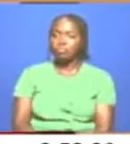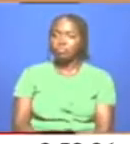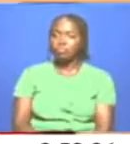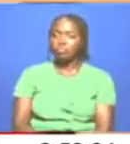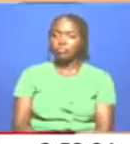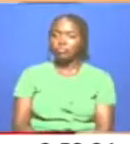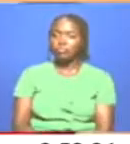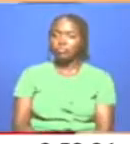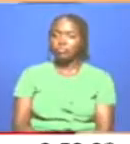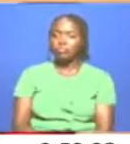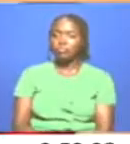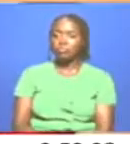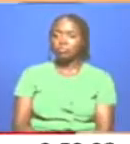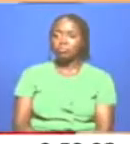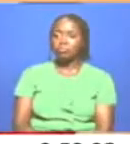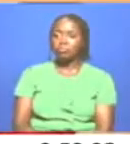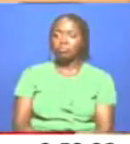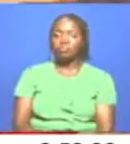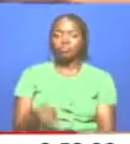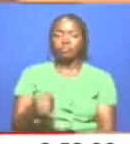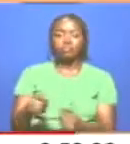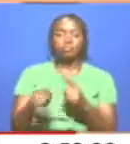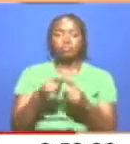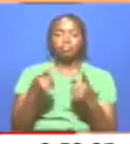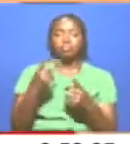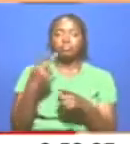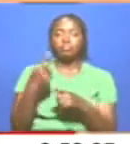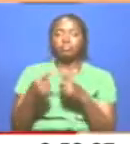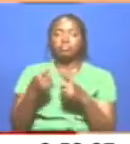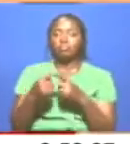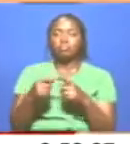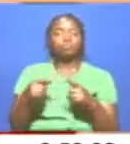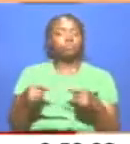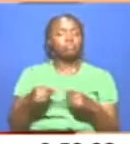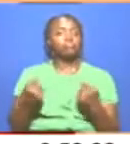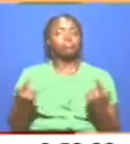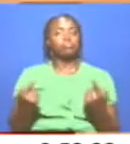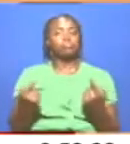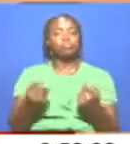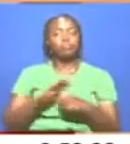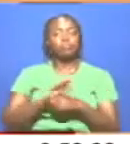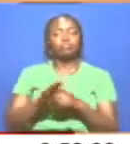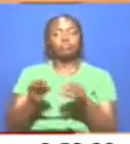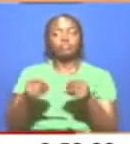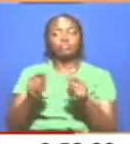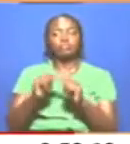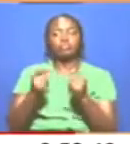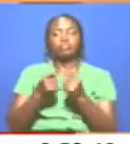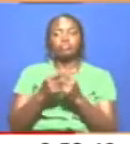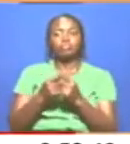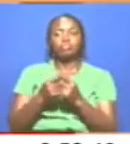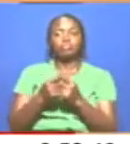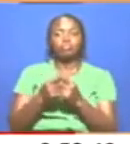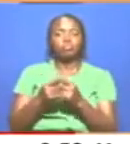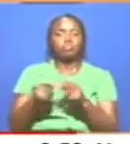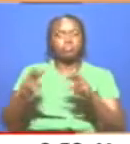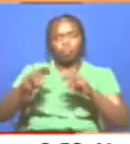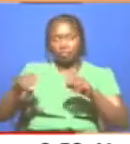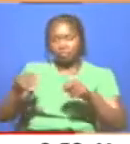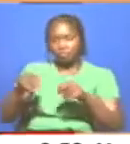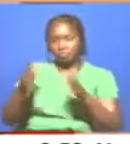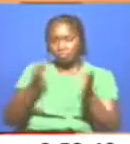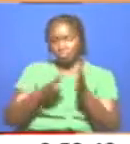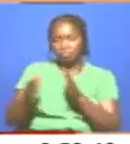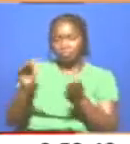Amira, on the other side, are positive that the 2 years break due to COVID-19 has given the team a chance to reevaluate their game plan and